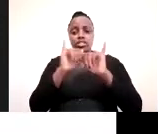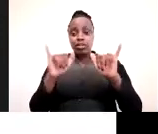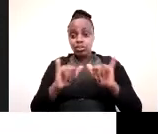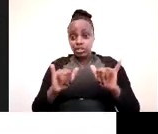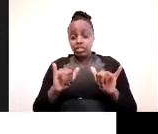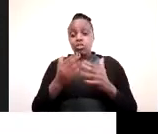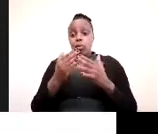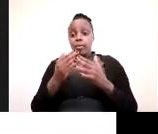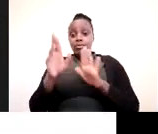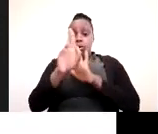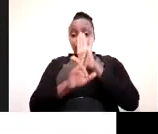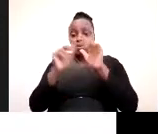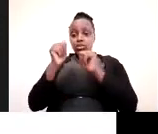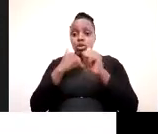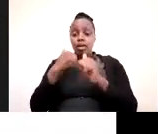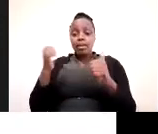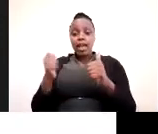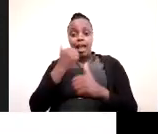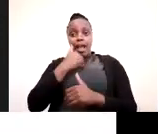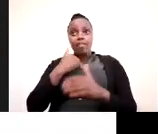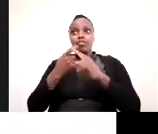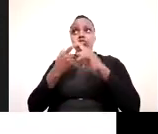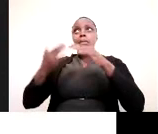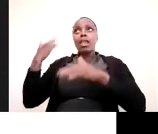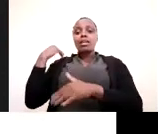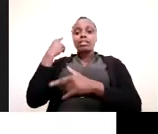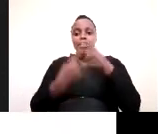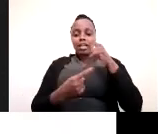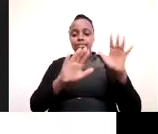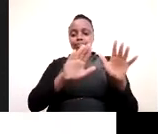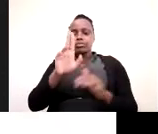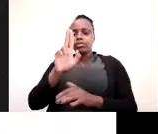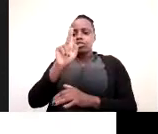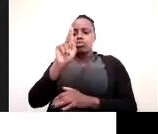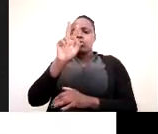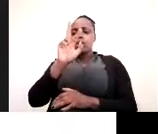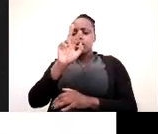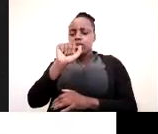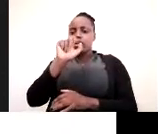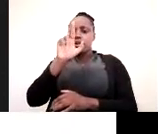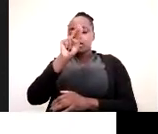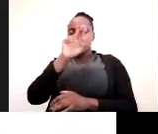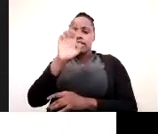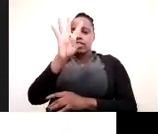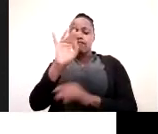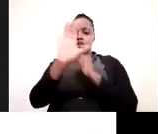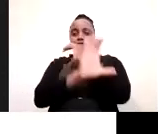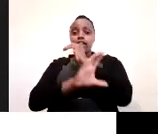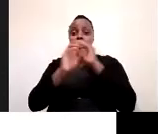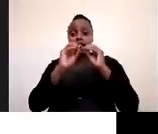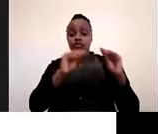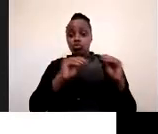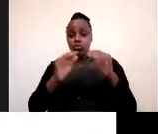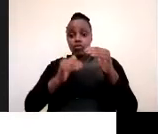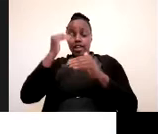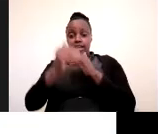we have been going through in last year. Ukraine is the fourth country. And if we move to the next one, we